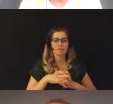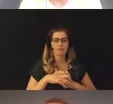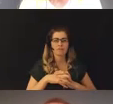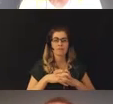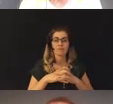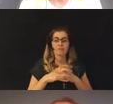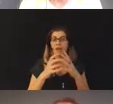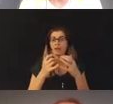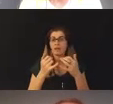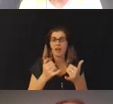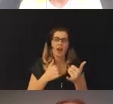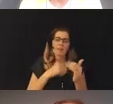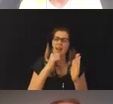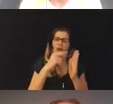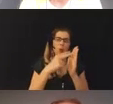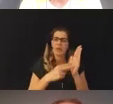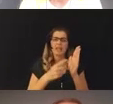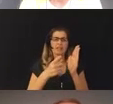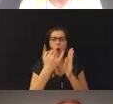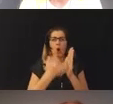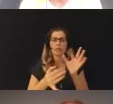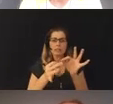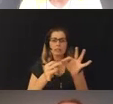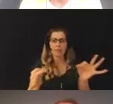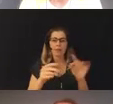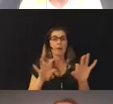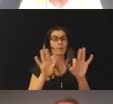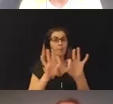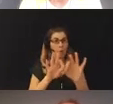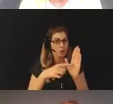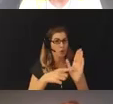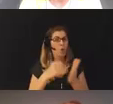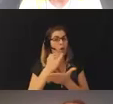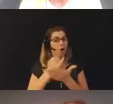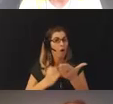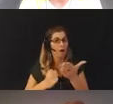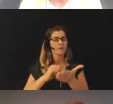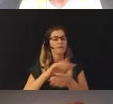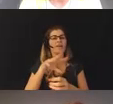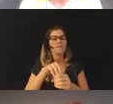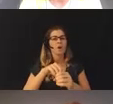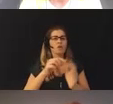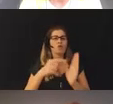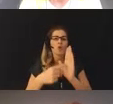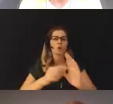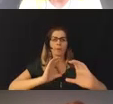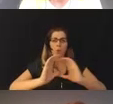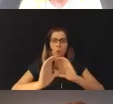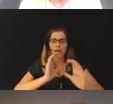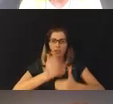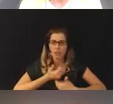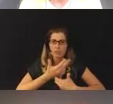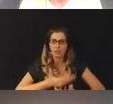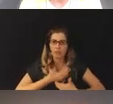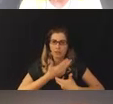Now, I'm not going to read this artist statement, but I do think it's important to show that if art is a form of communication, it's incredibly important that students are very